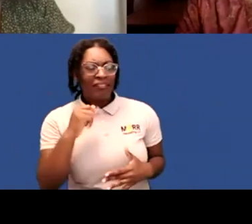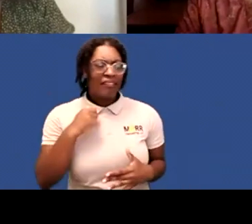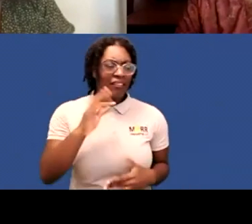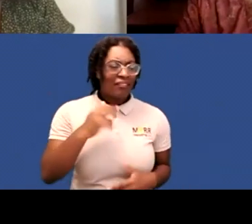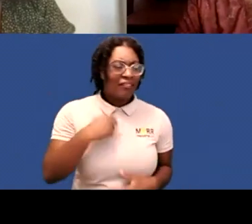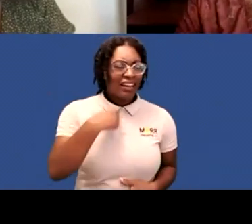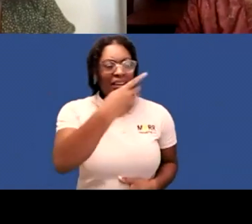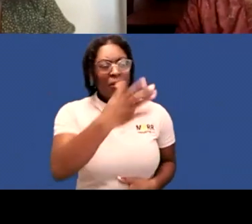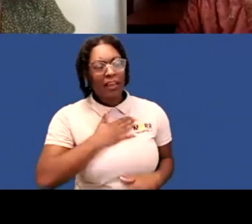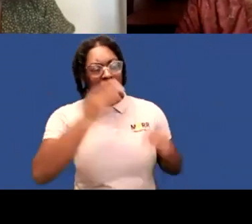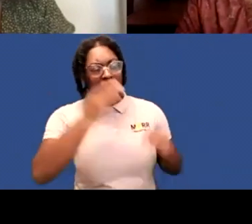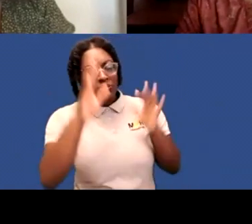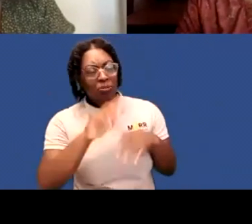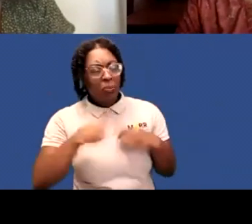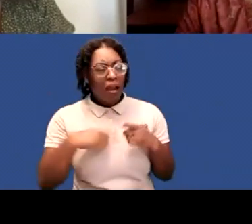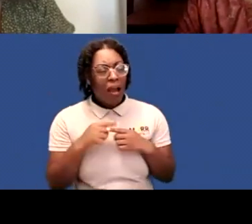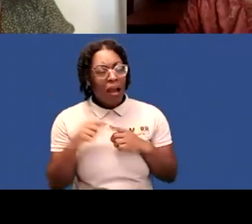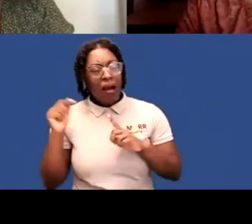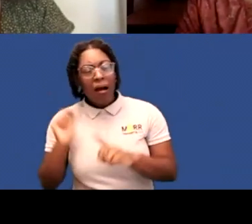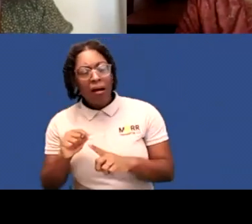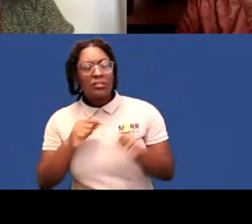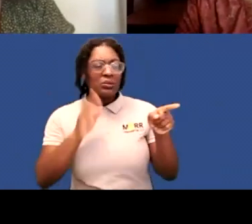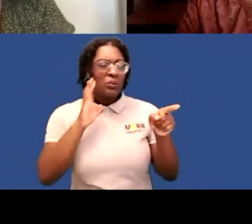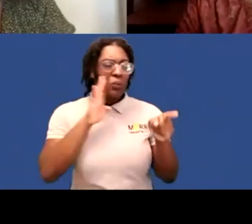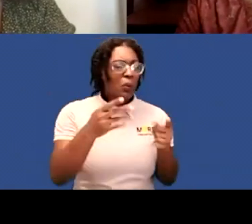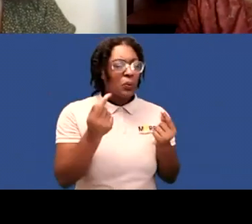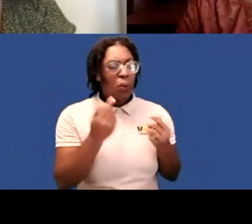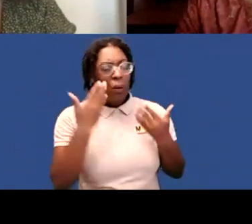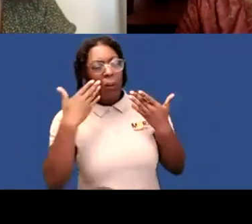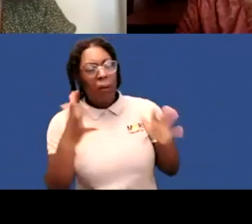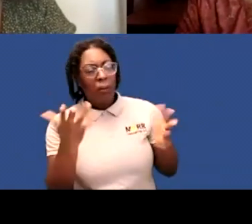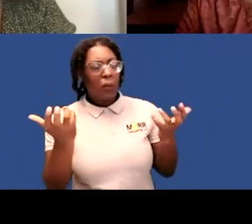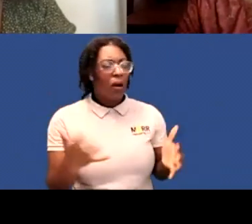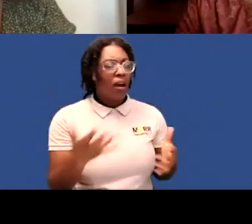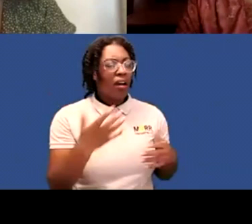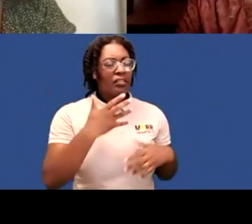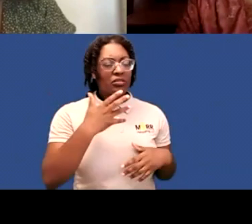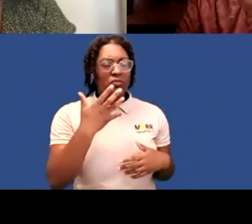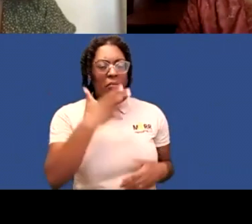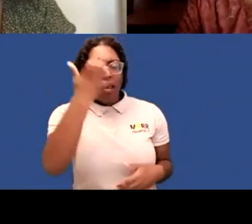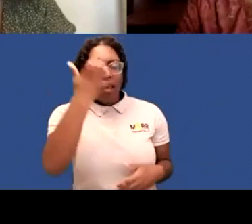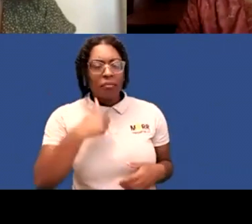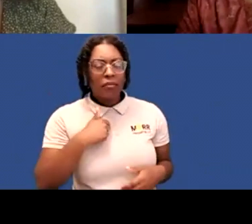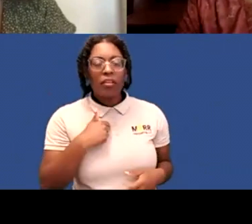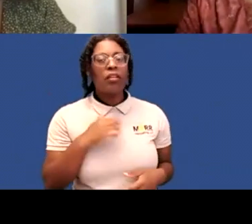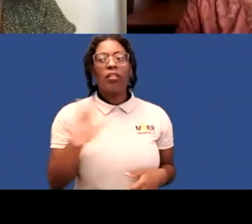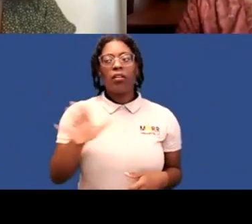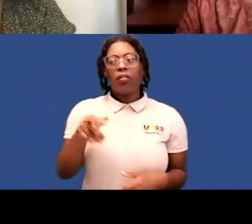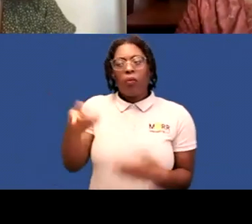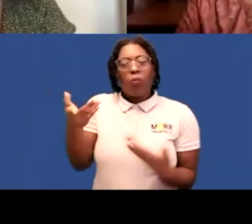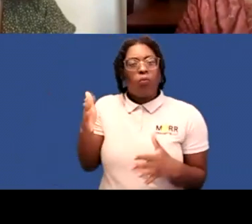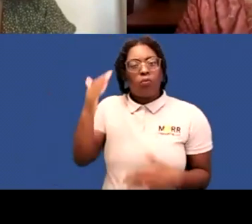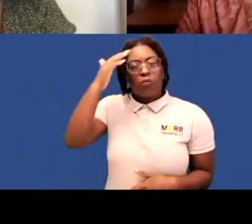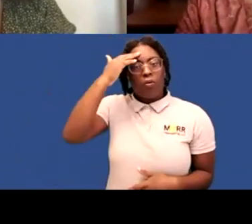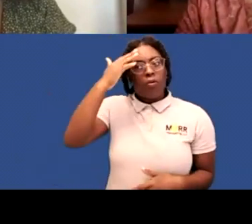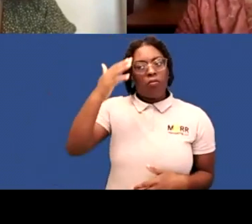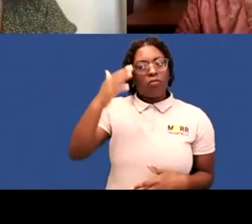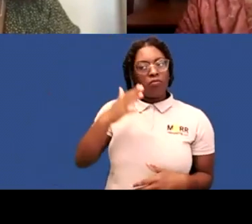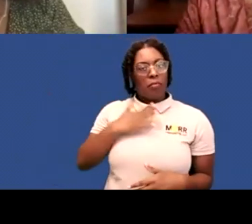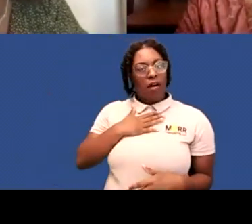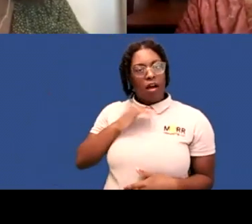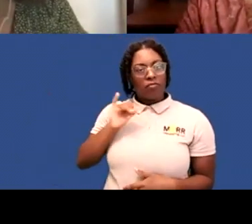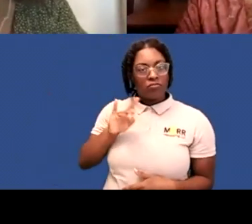for little kids, you know, all children learn through their emotional filter. And so if your relationship is